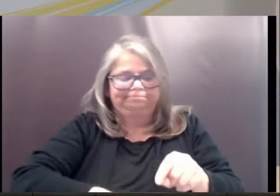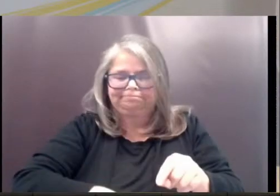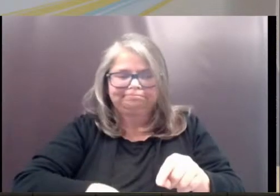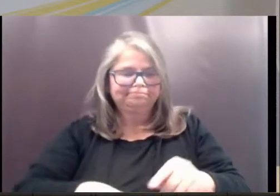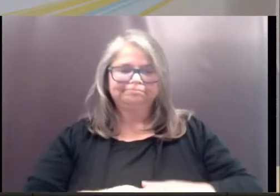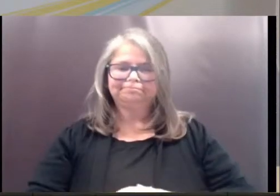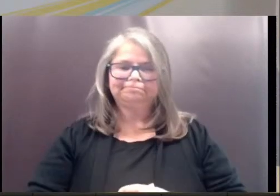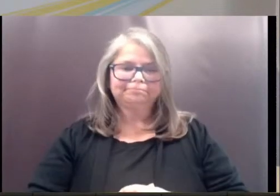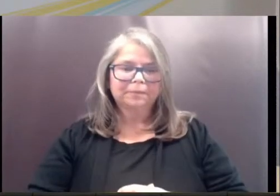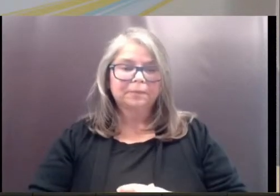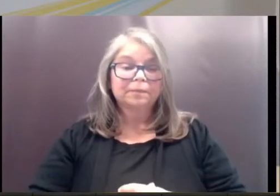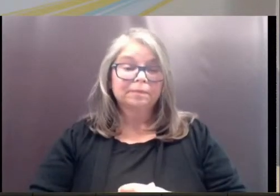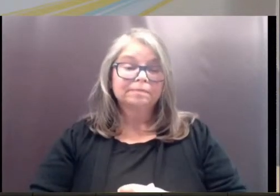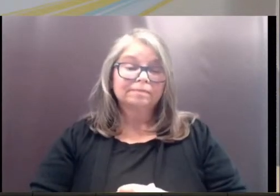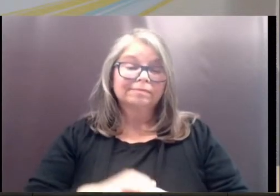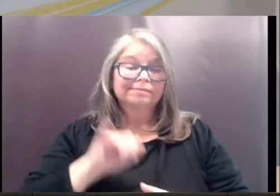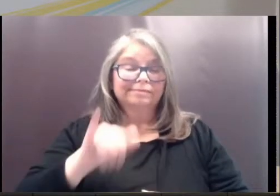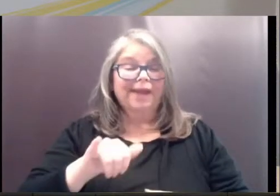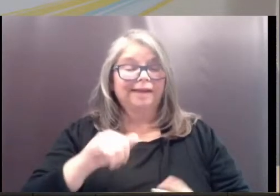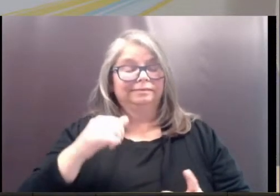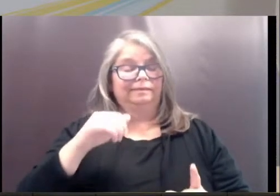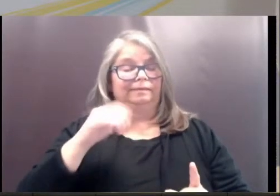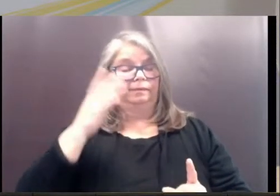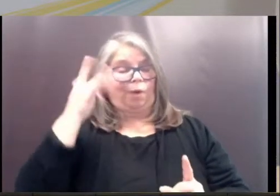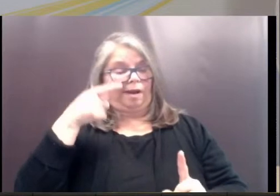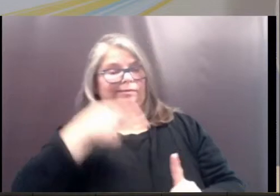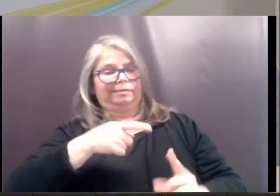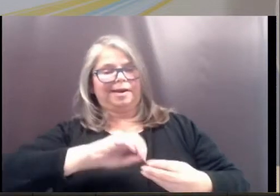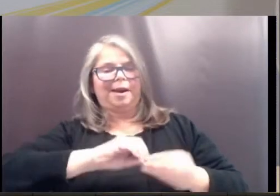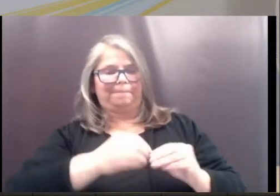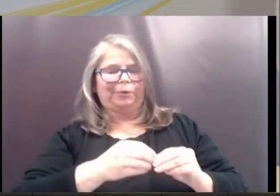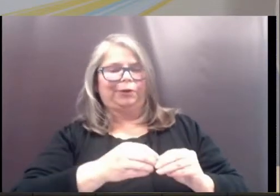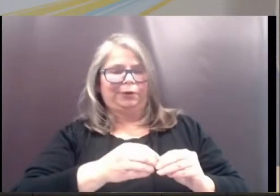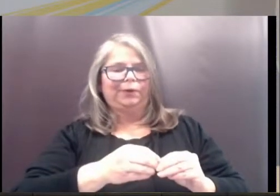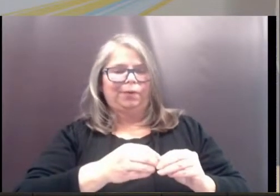believe, part of the reason that we all have the similar amount.